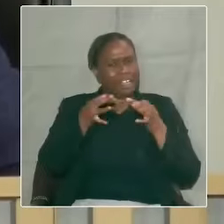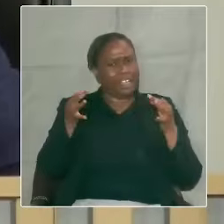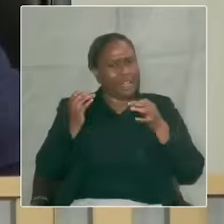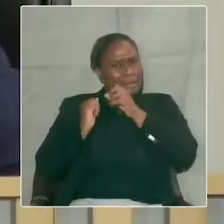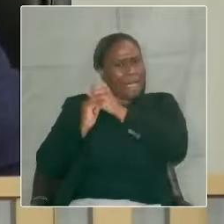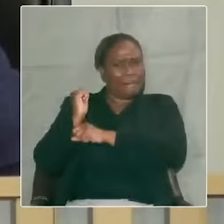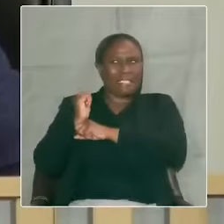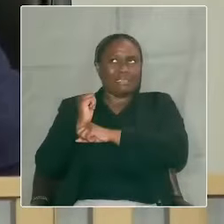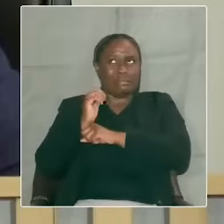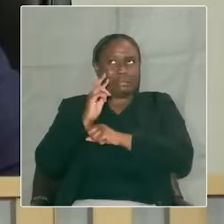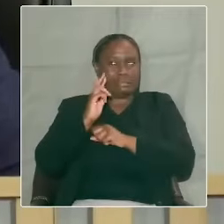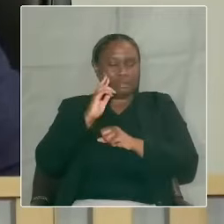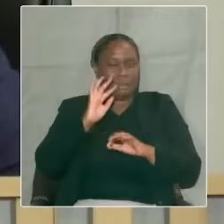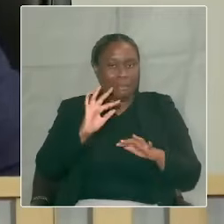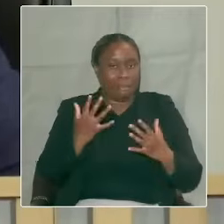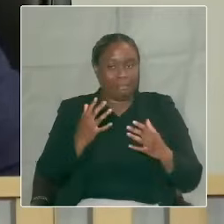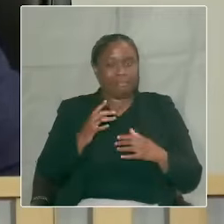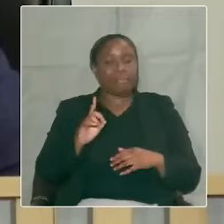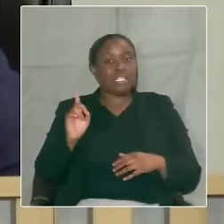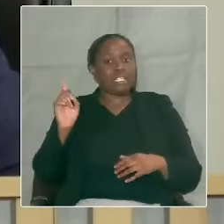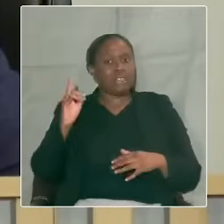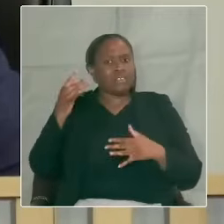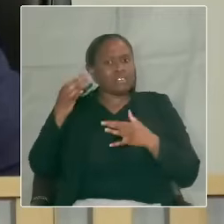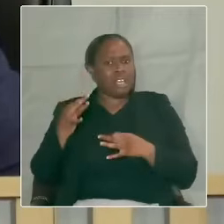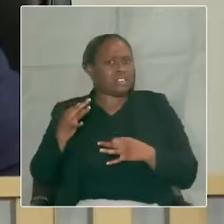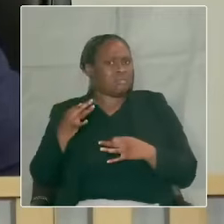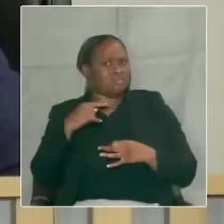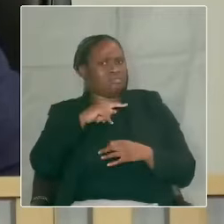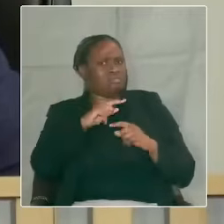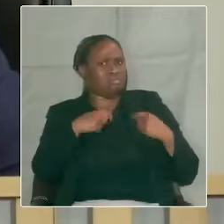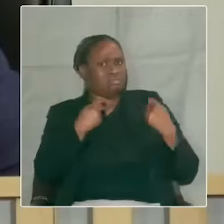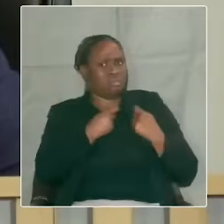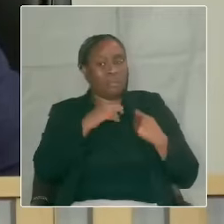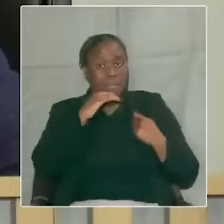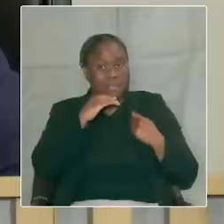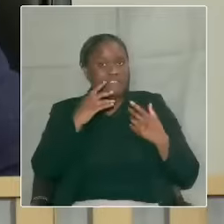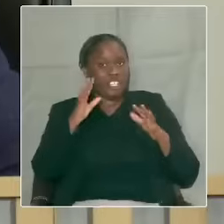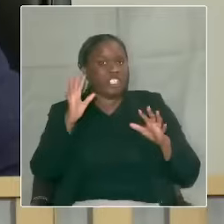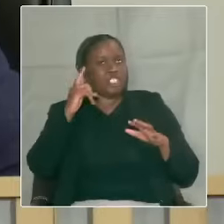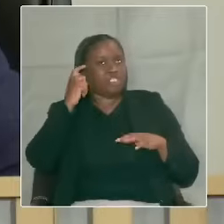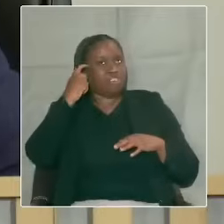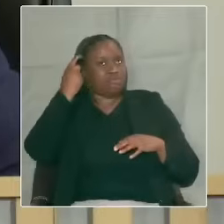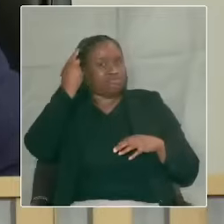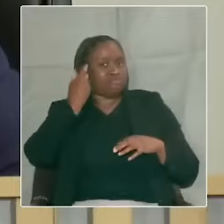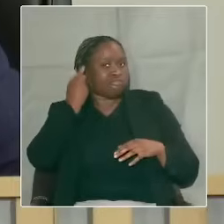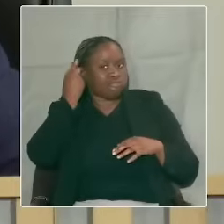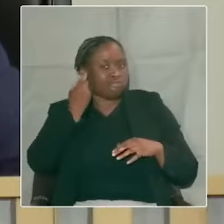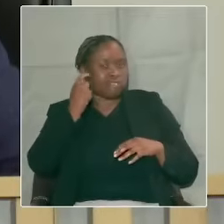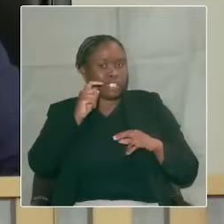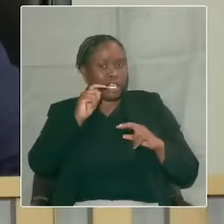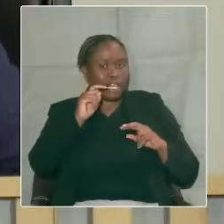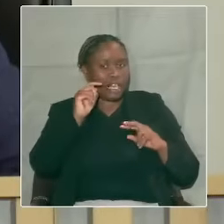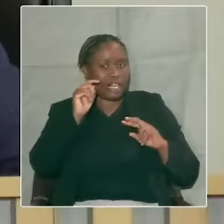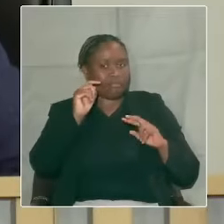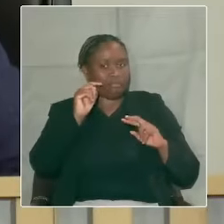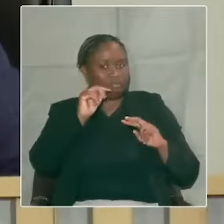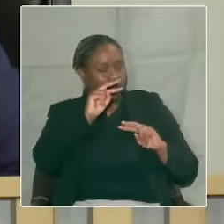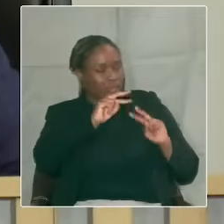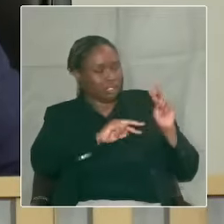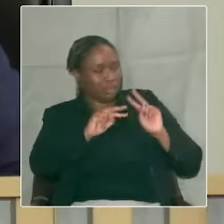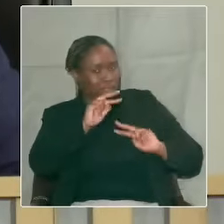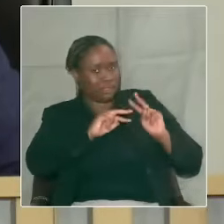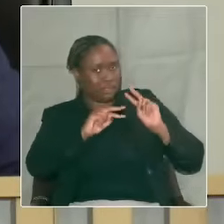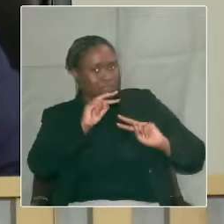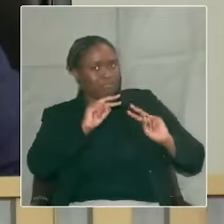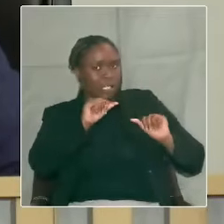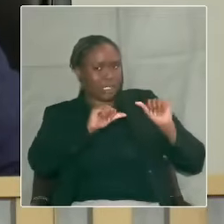I'm sure for one to come to that conclusion, yes, you must have done assessment. And when you do assessment, obviously you will